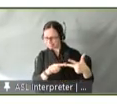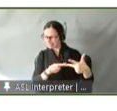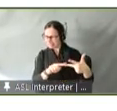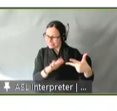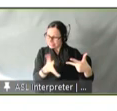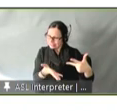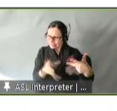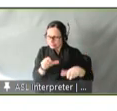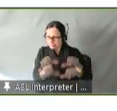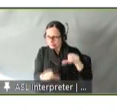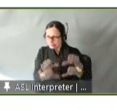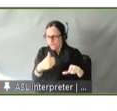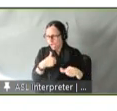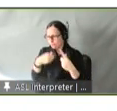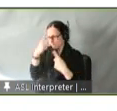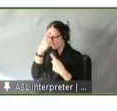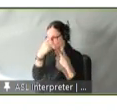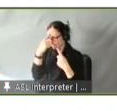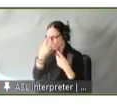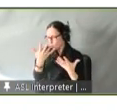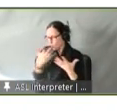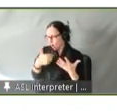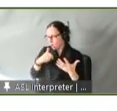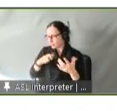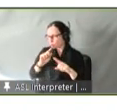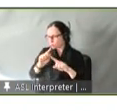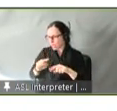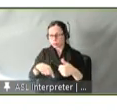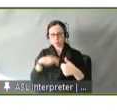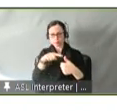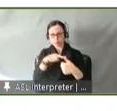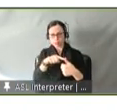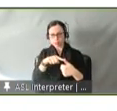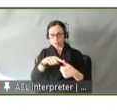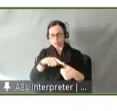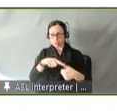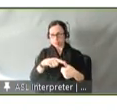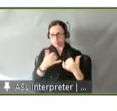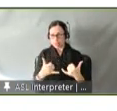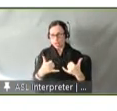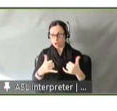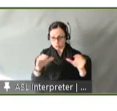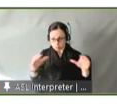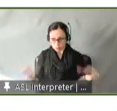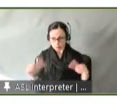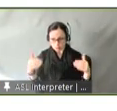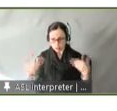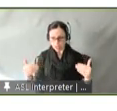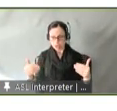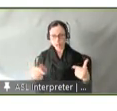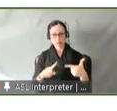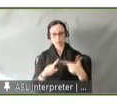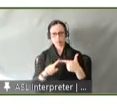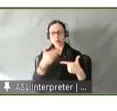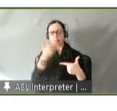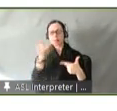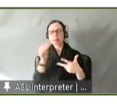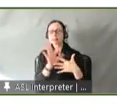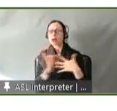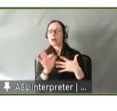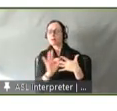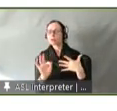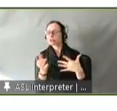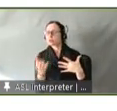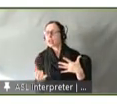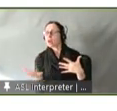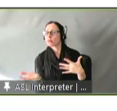about what I need to answer. So first, is it time to act? The second question is, what is the best option right